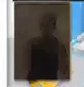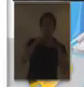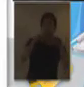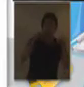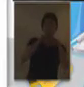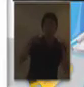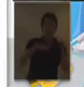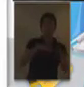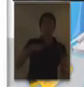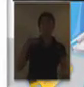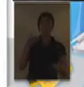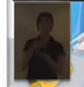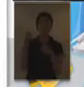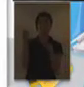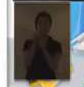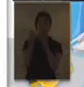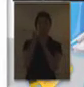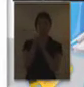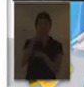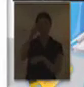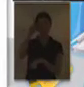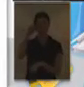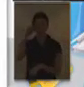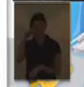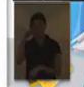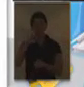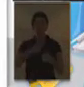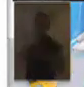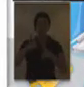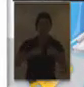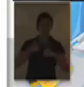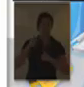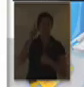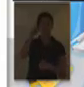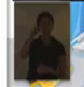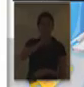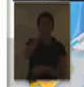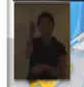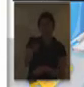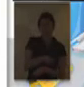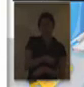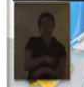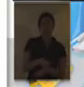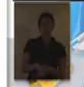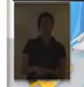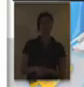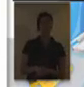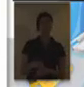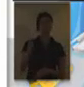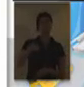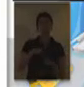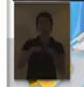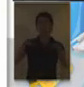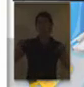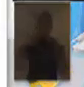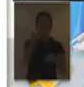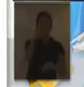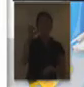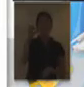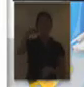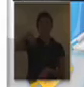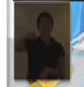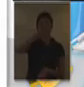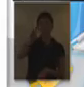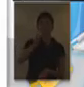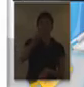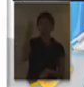and development, and for students can actually develop also their doctoral thesis, and they can do work